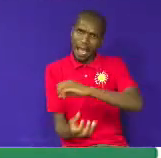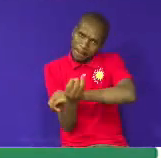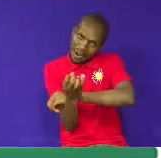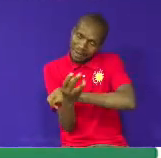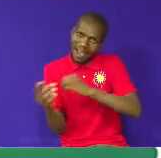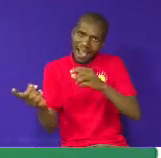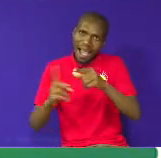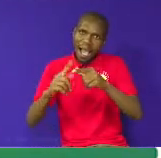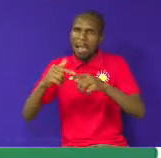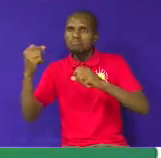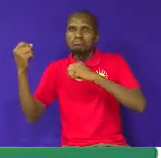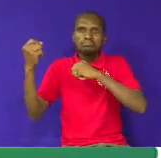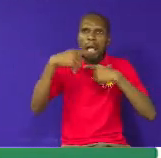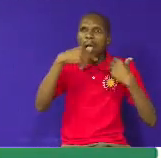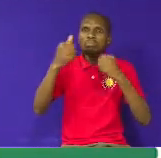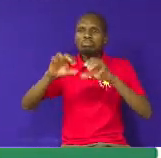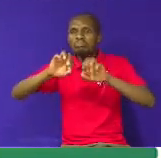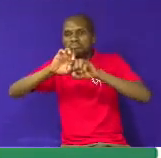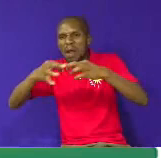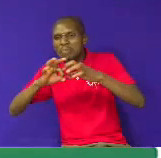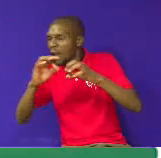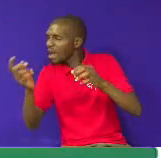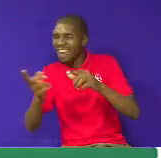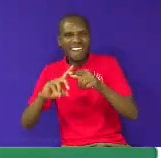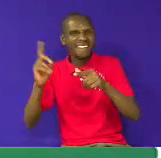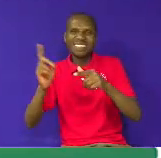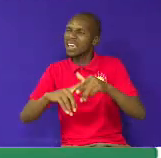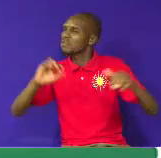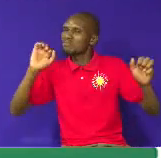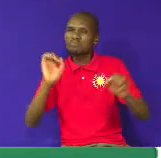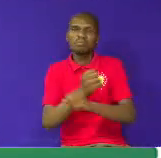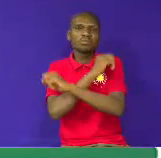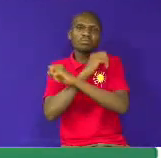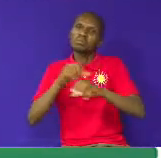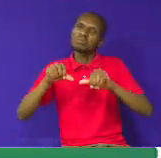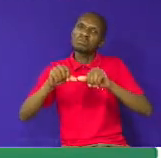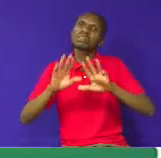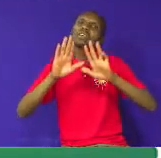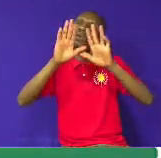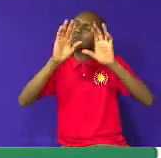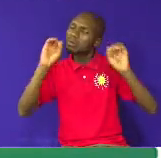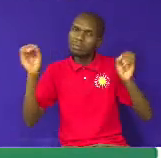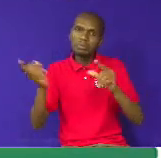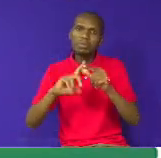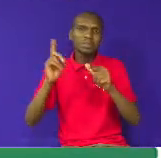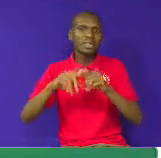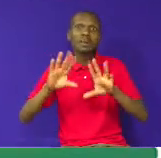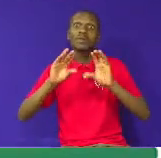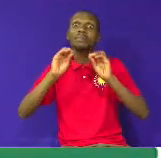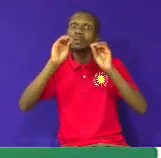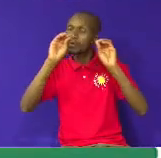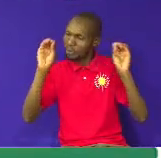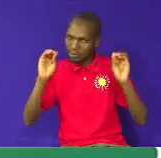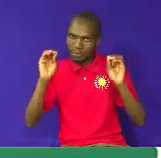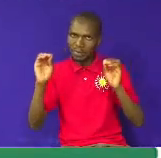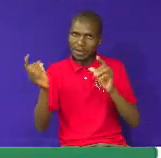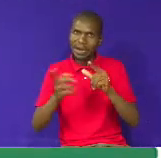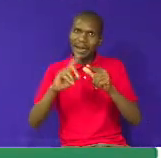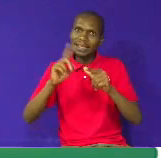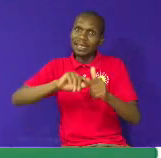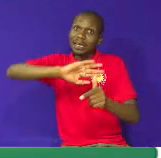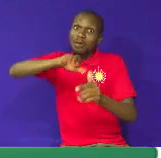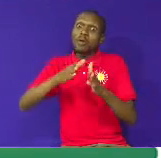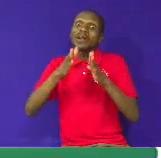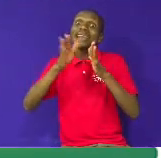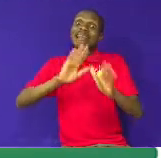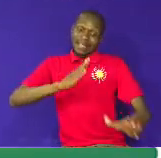not going to be able, we are not going to benefit. Can you get a trial? Over can be able to do